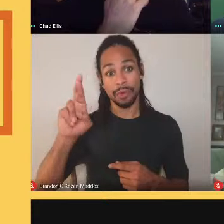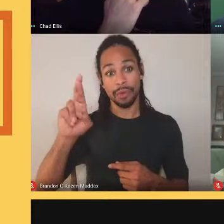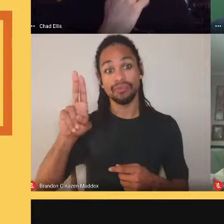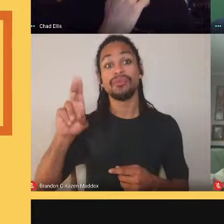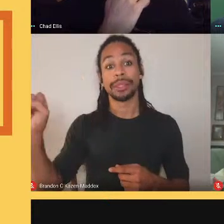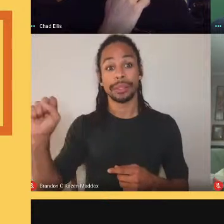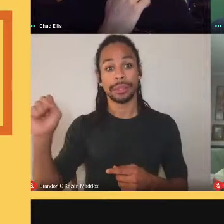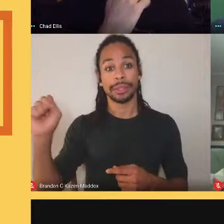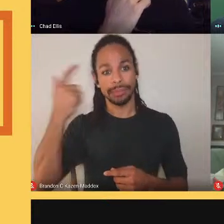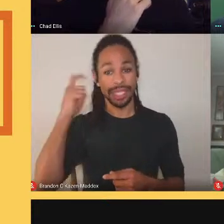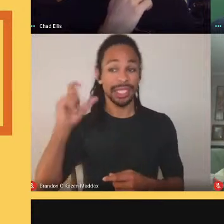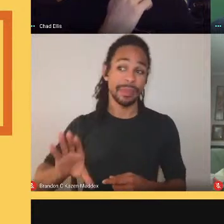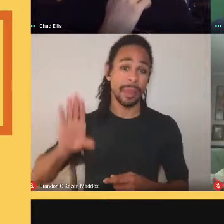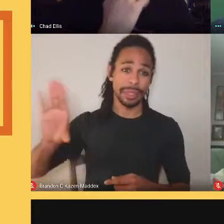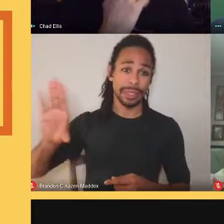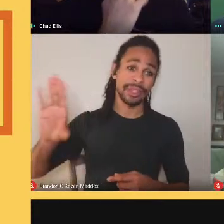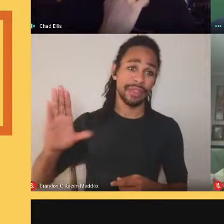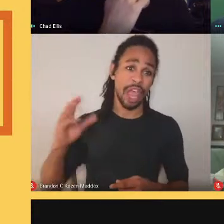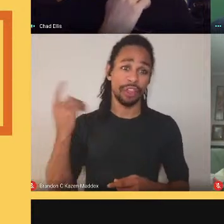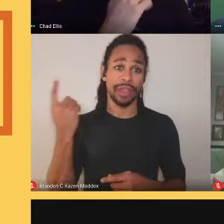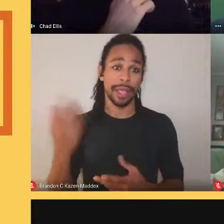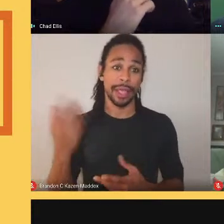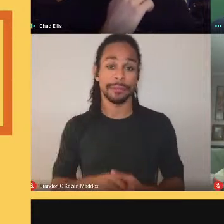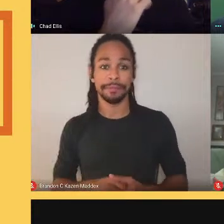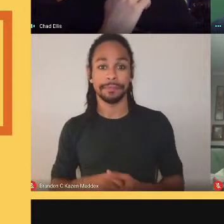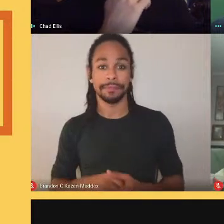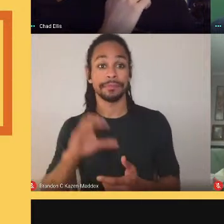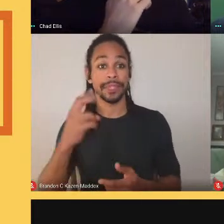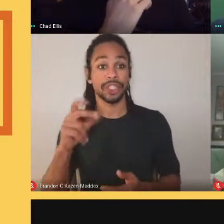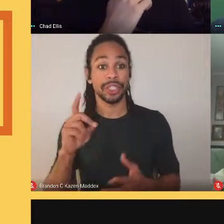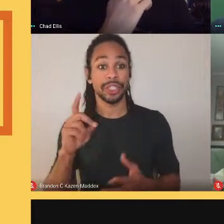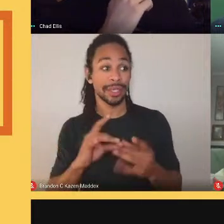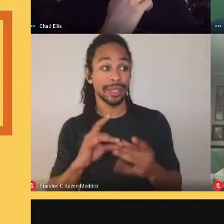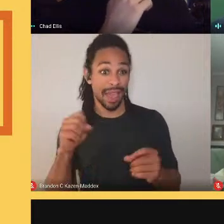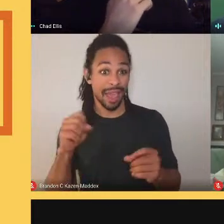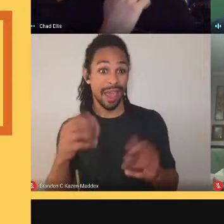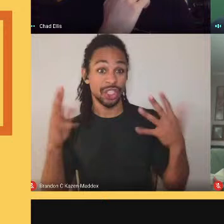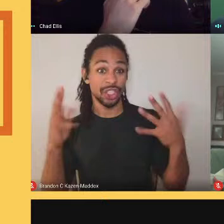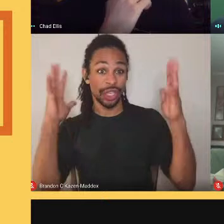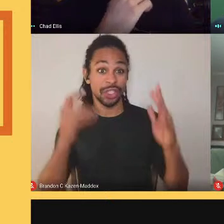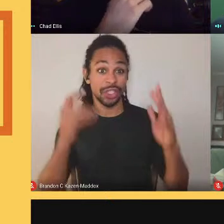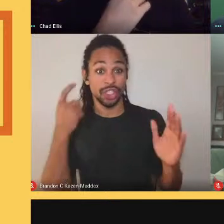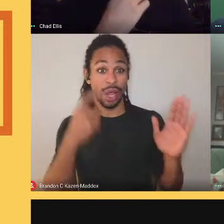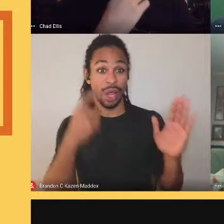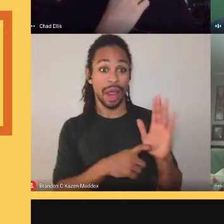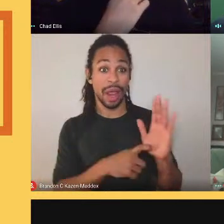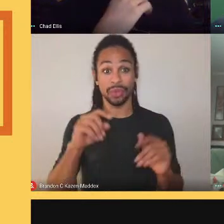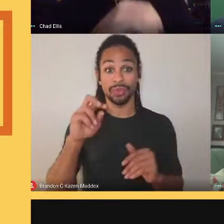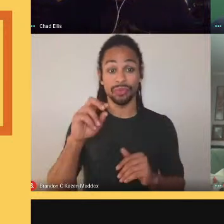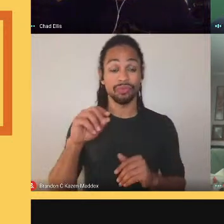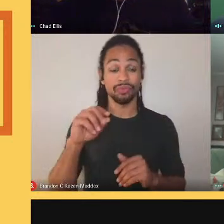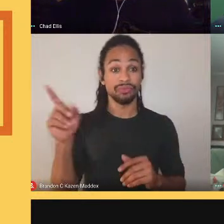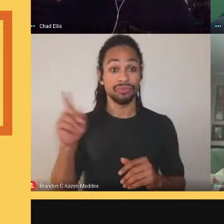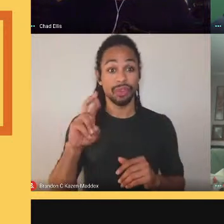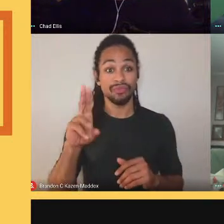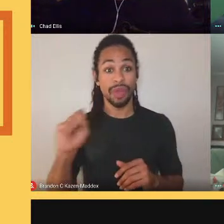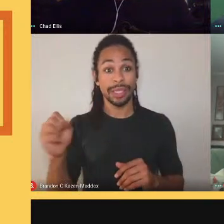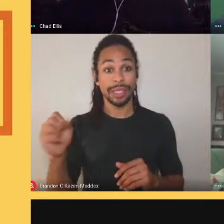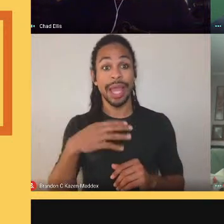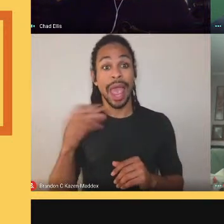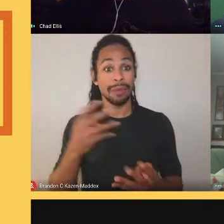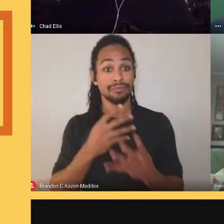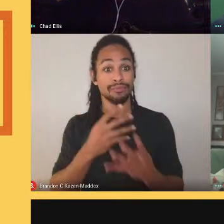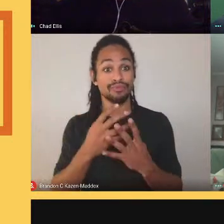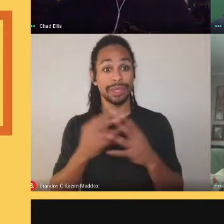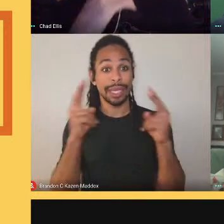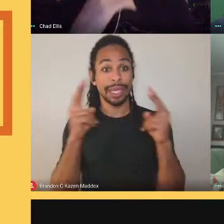Shout out to Russ and to Prison Pals. Yeah, Prison Pals is awesome. Bob, you have another one for us?